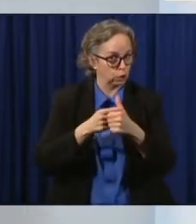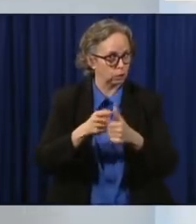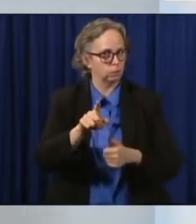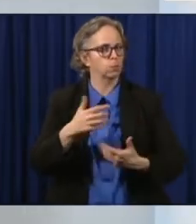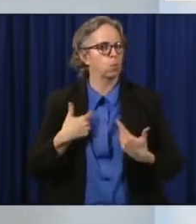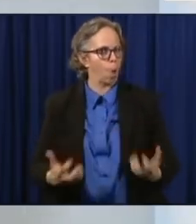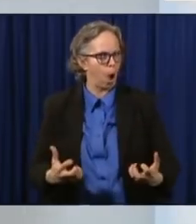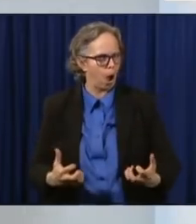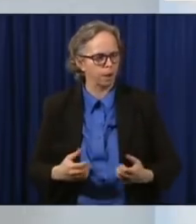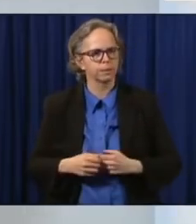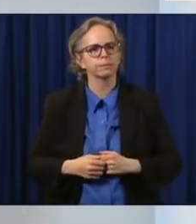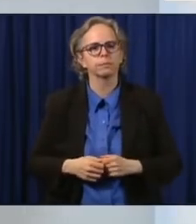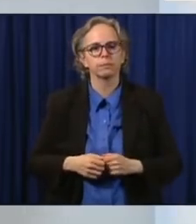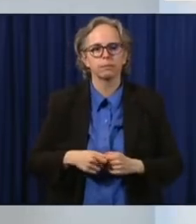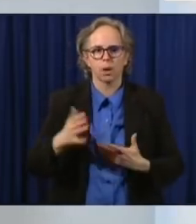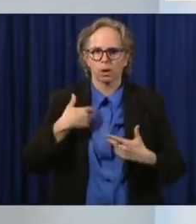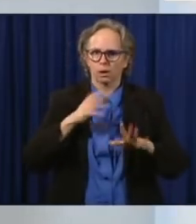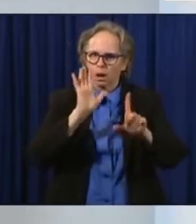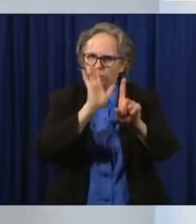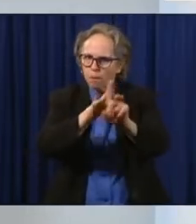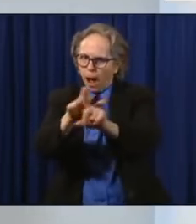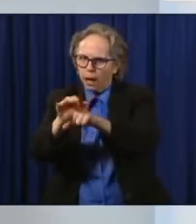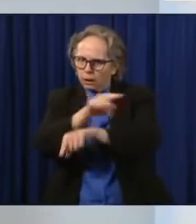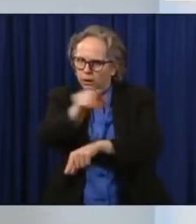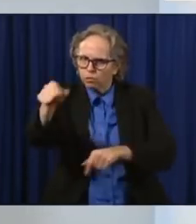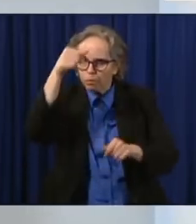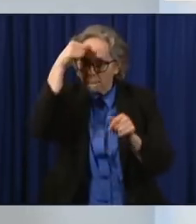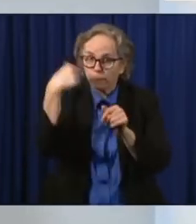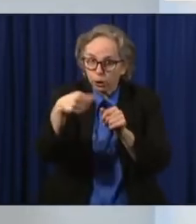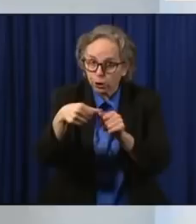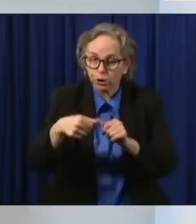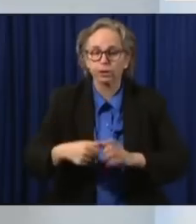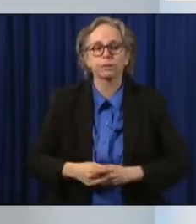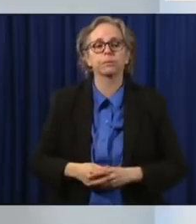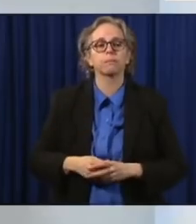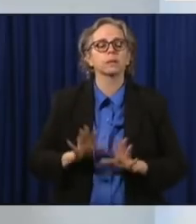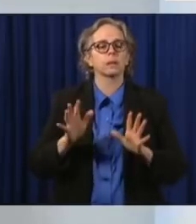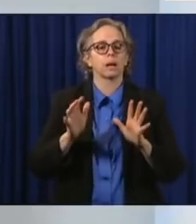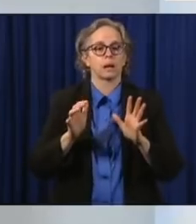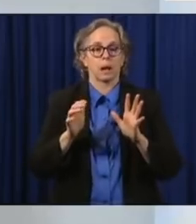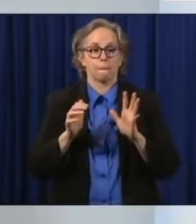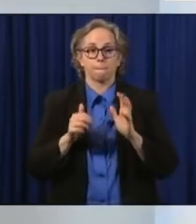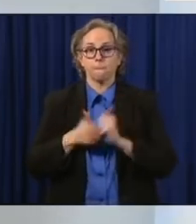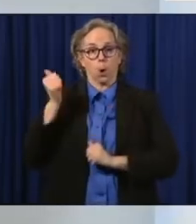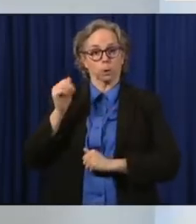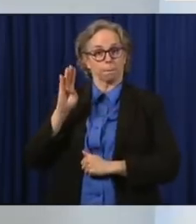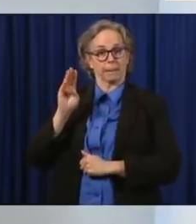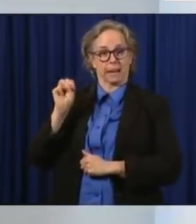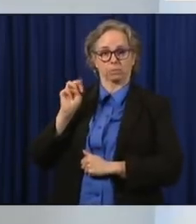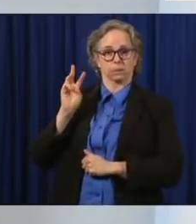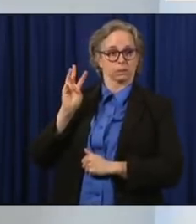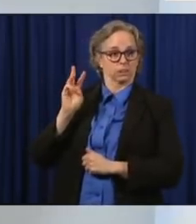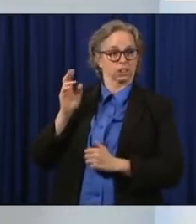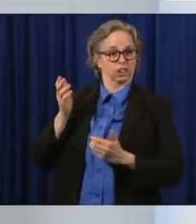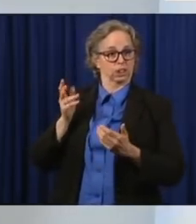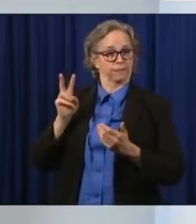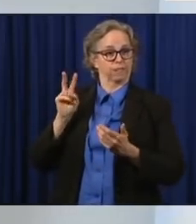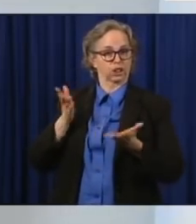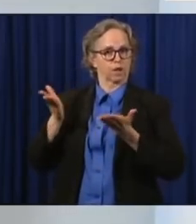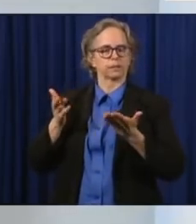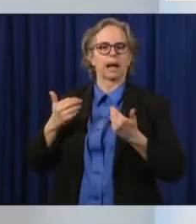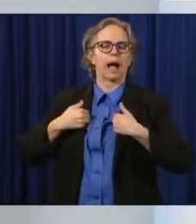is a reminder that that most things that you need from the BMV, you can do online. Go